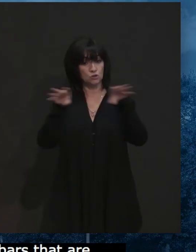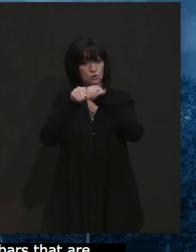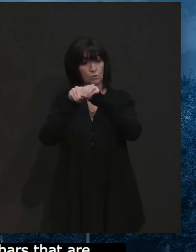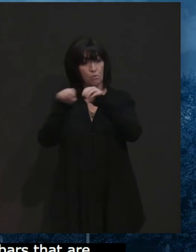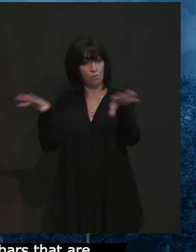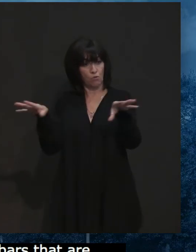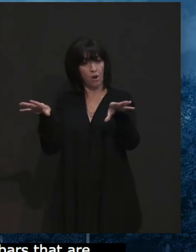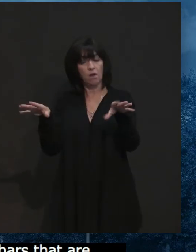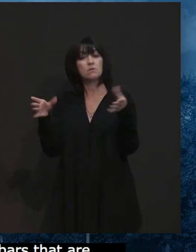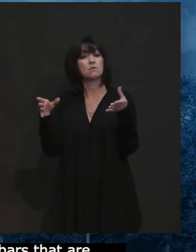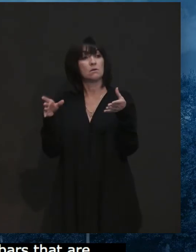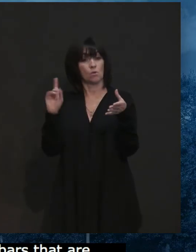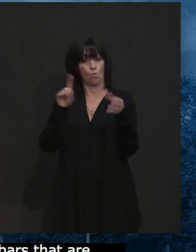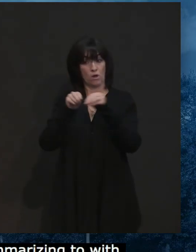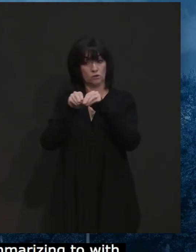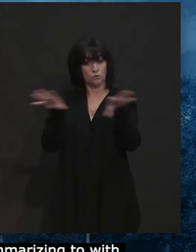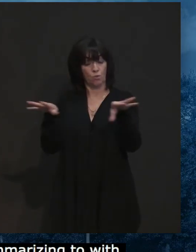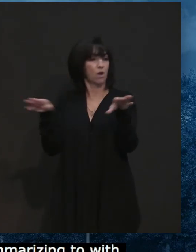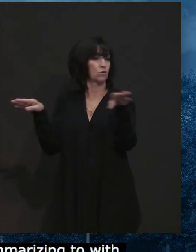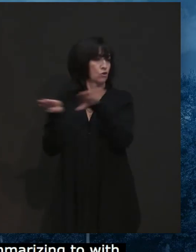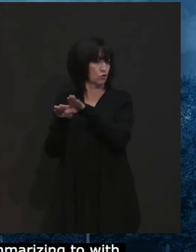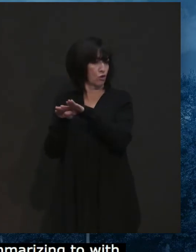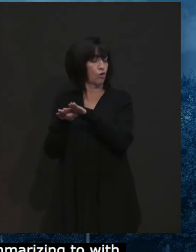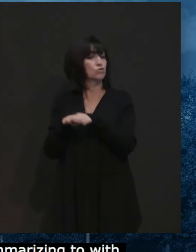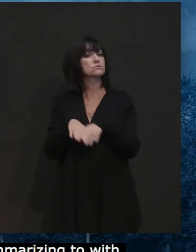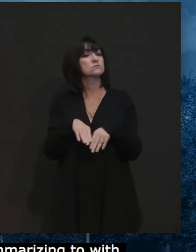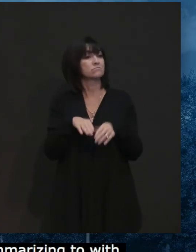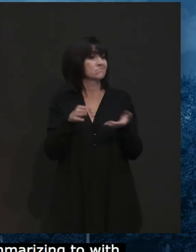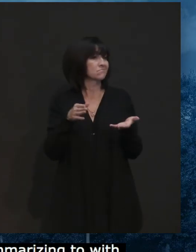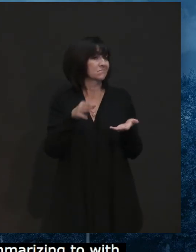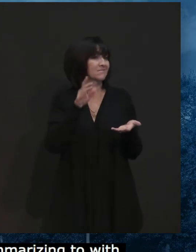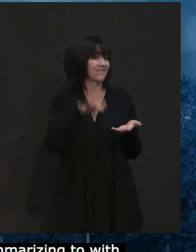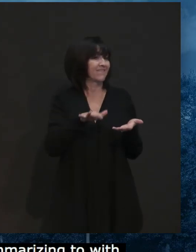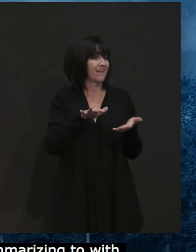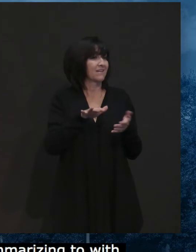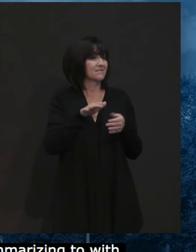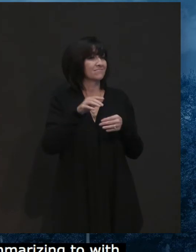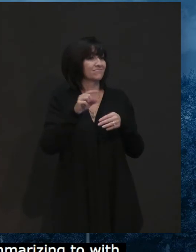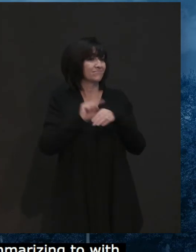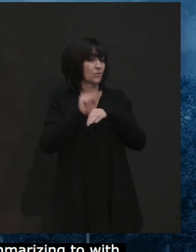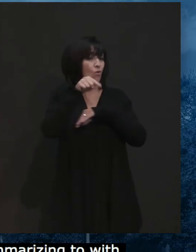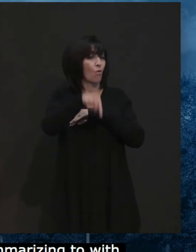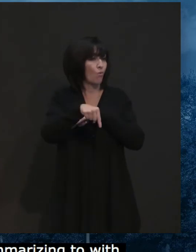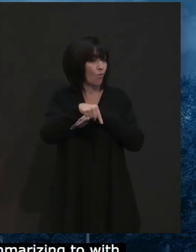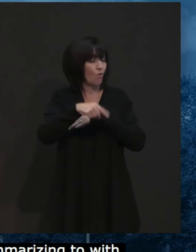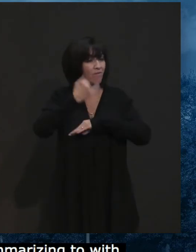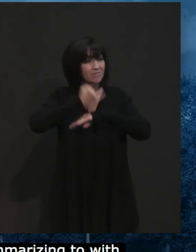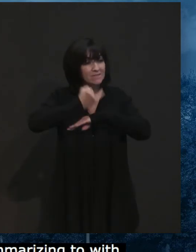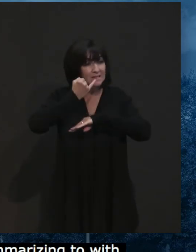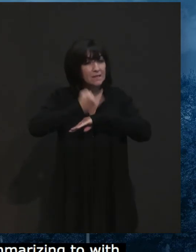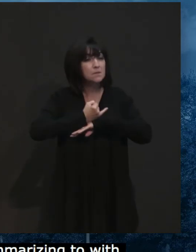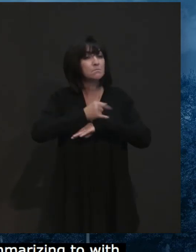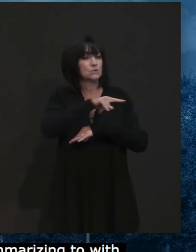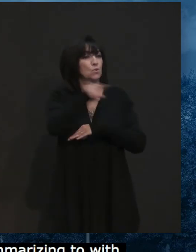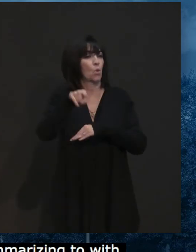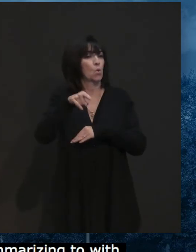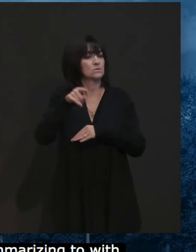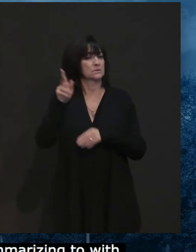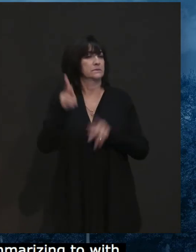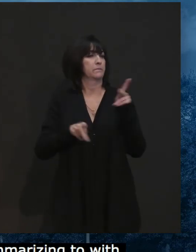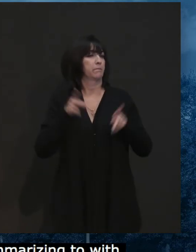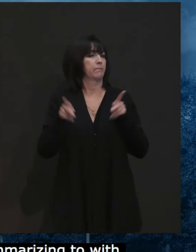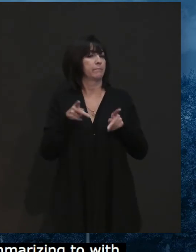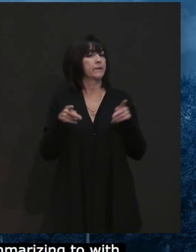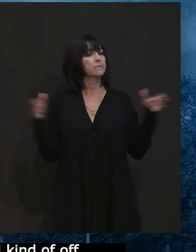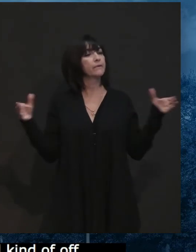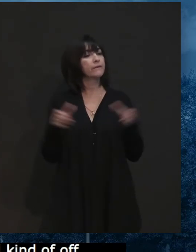isn't occurring, and it's really those social, kind of off-campus, unstructured social environments where people leave their